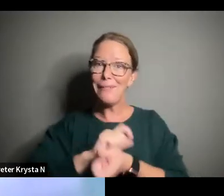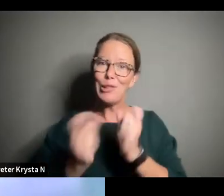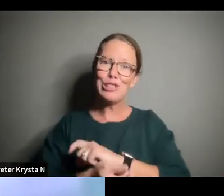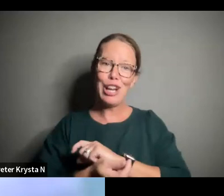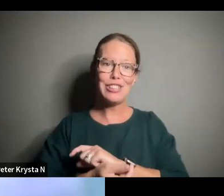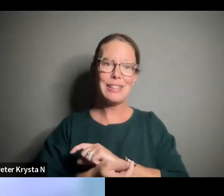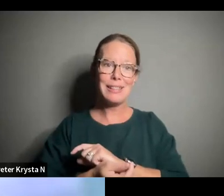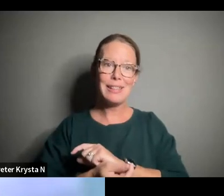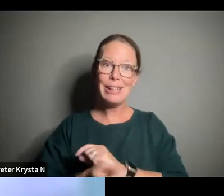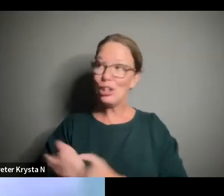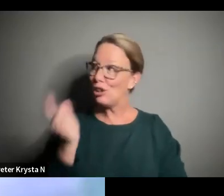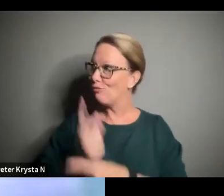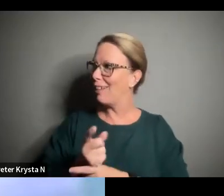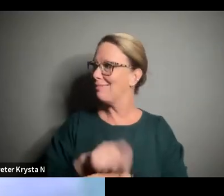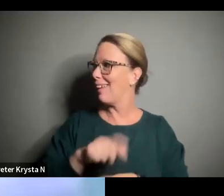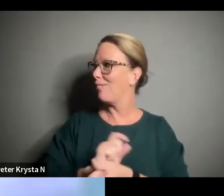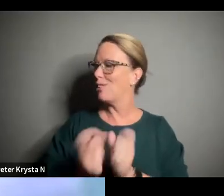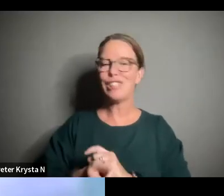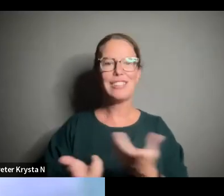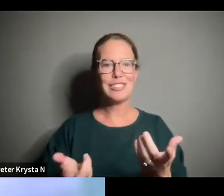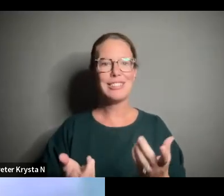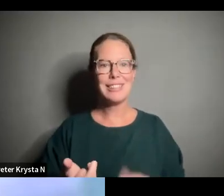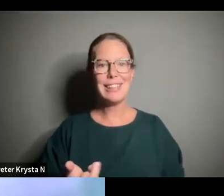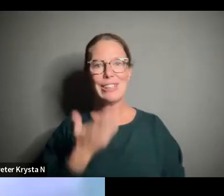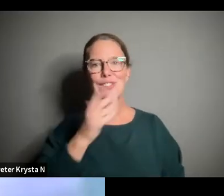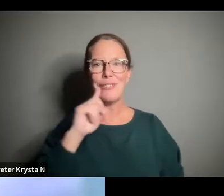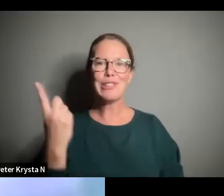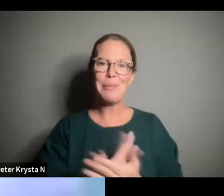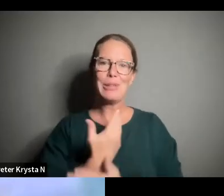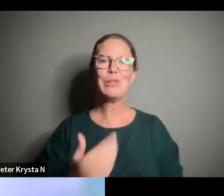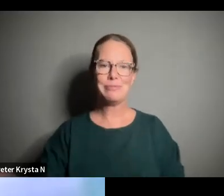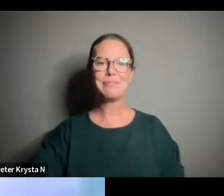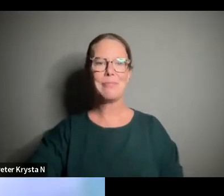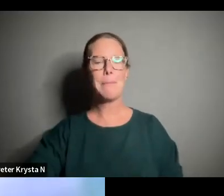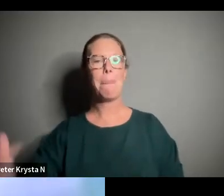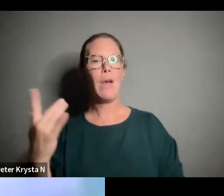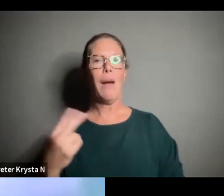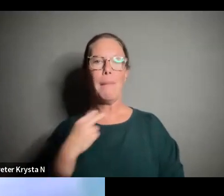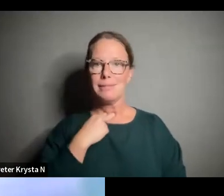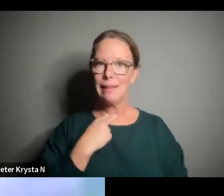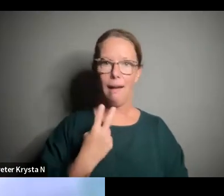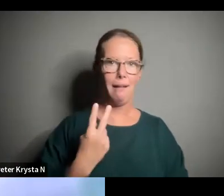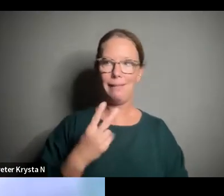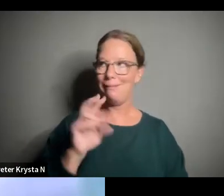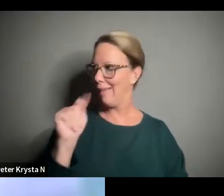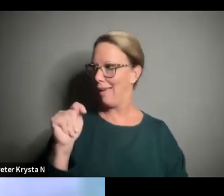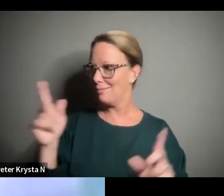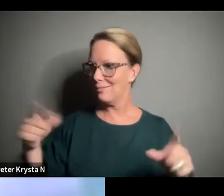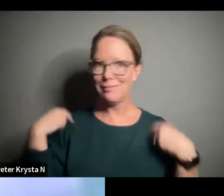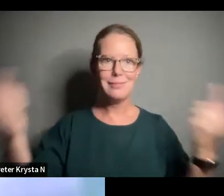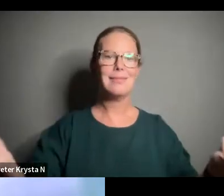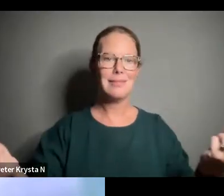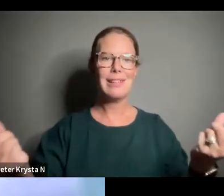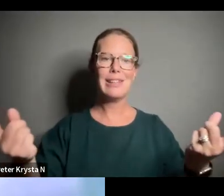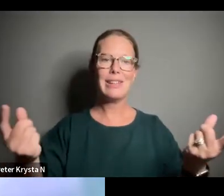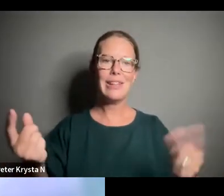after years say, well, you're right, it is. Actually, it's good to do something new, right? Why am I stuck in this rut of being on a ventilator? That you can